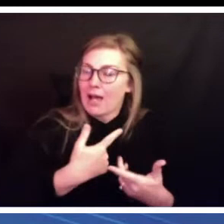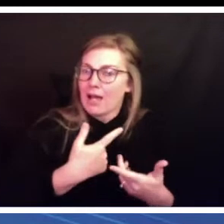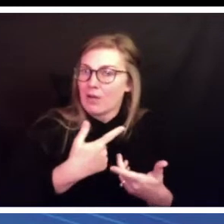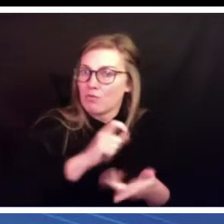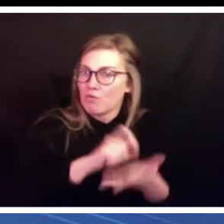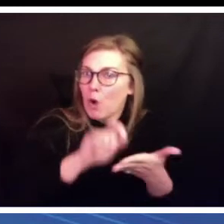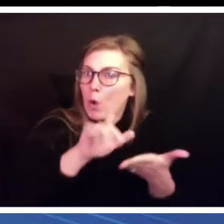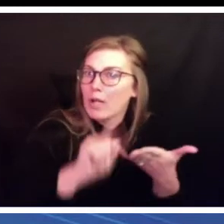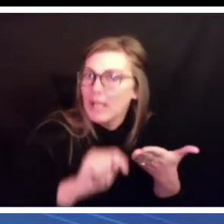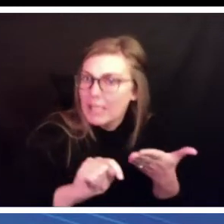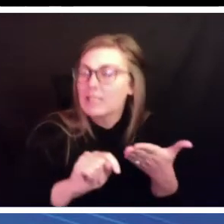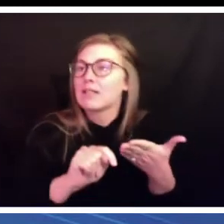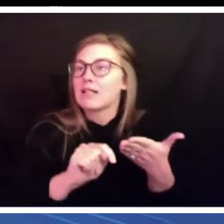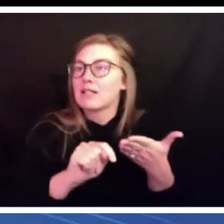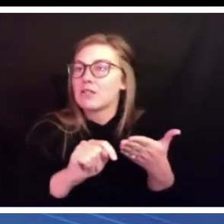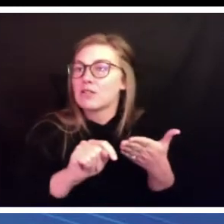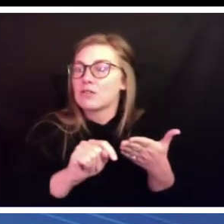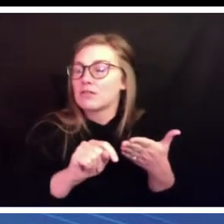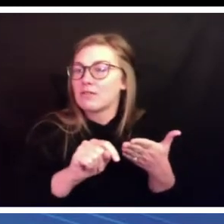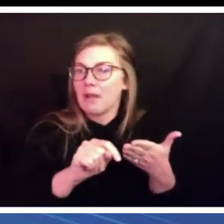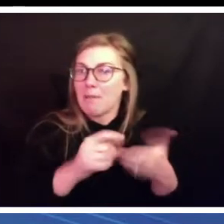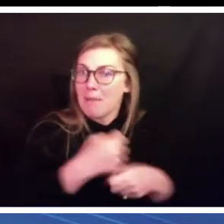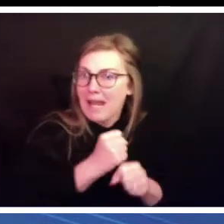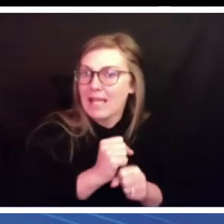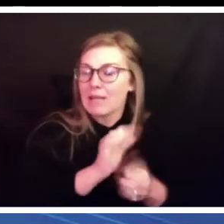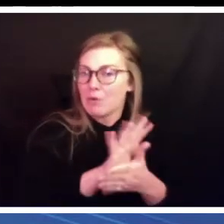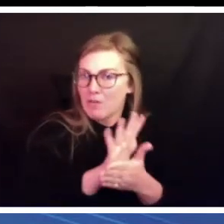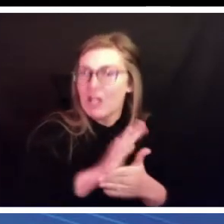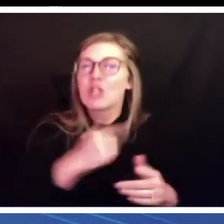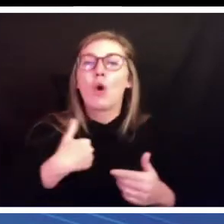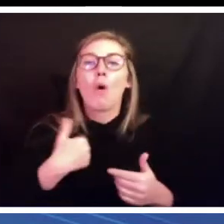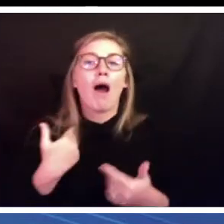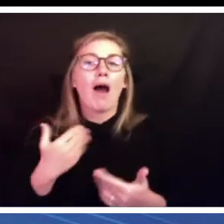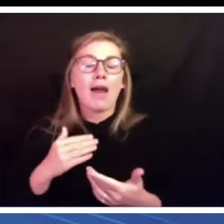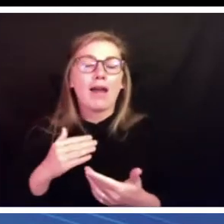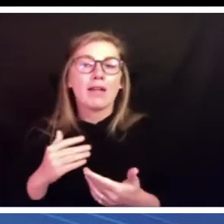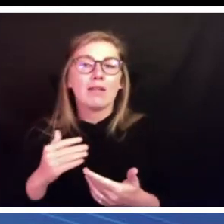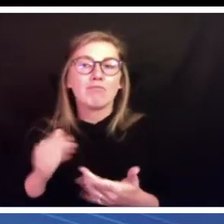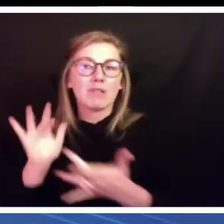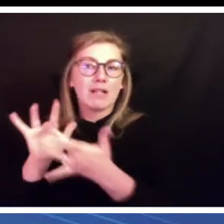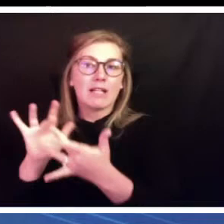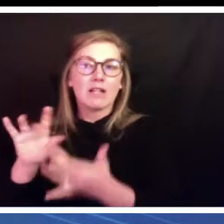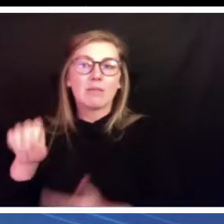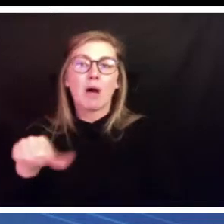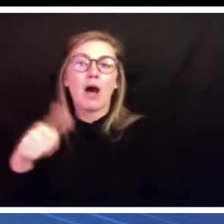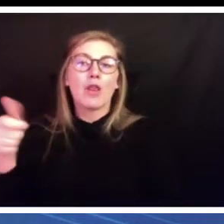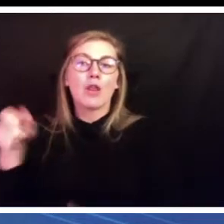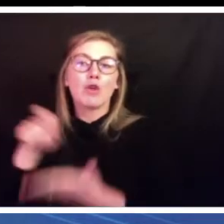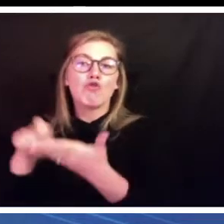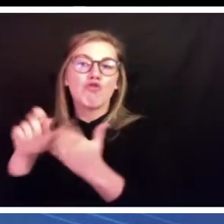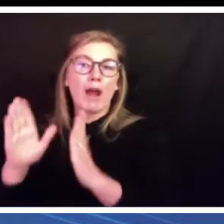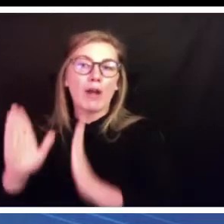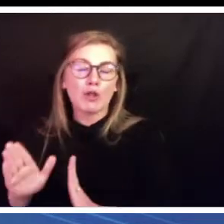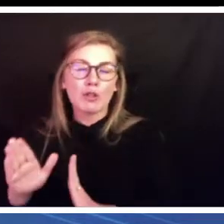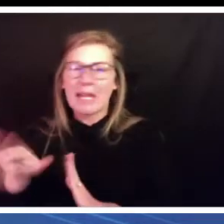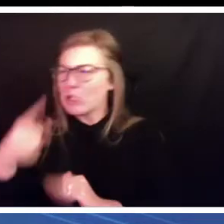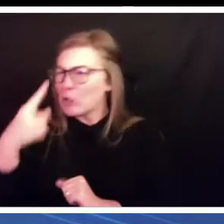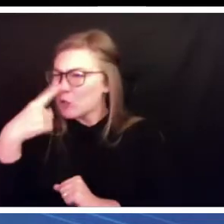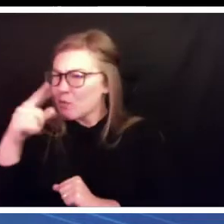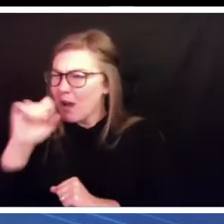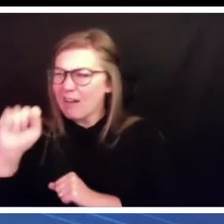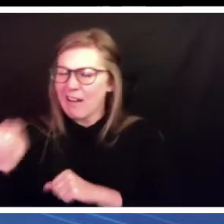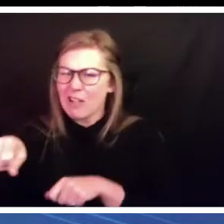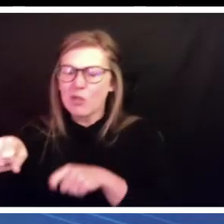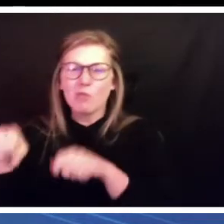they were seeing. So I reached out to a couple of other writers to, to write their own transcript for it. And then we kind of merged